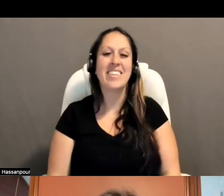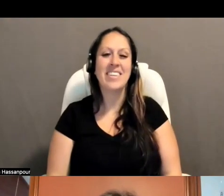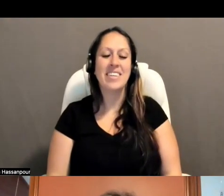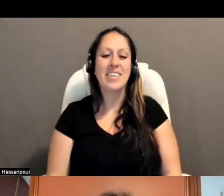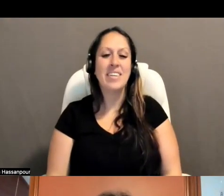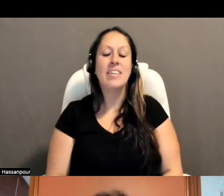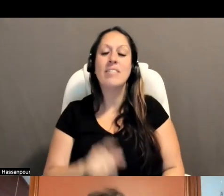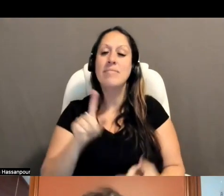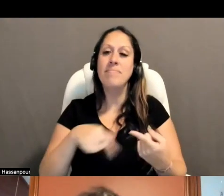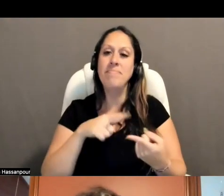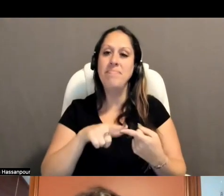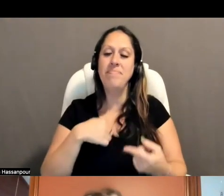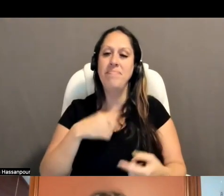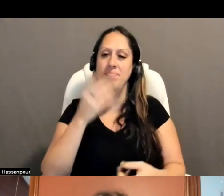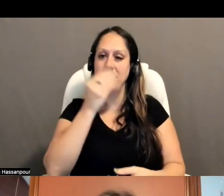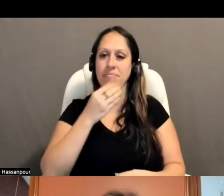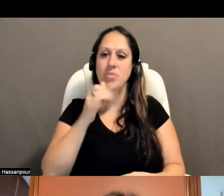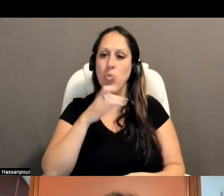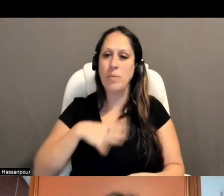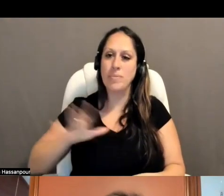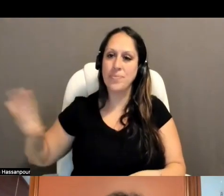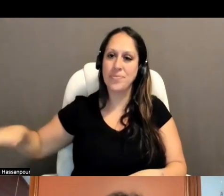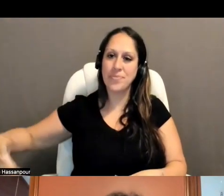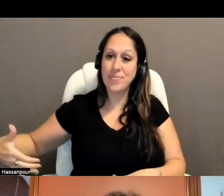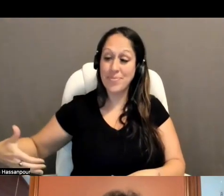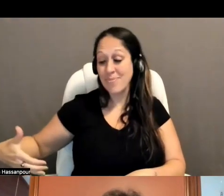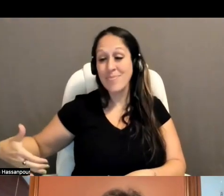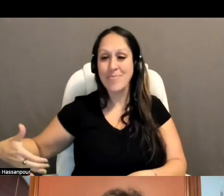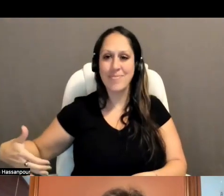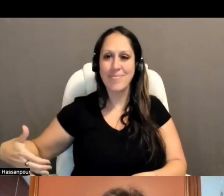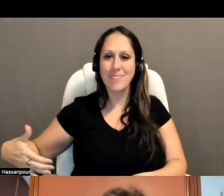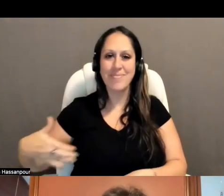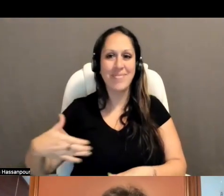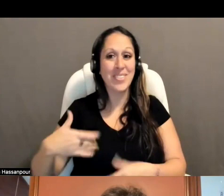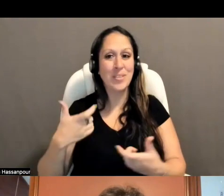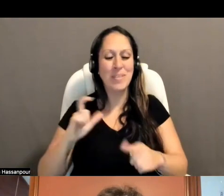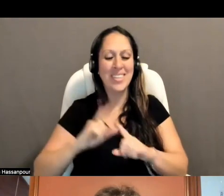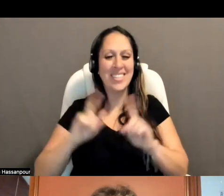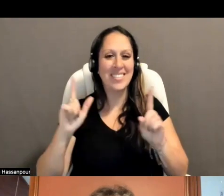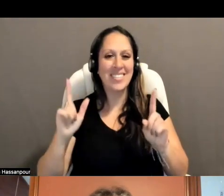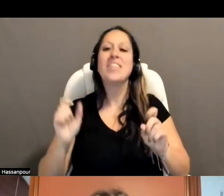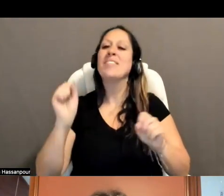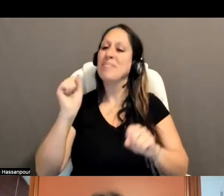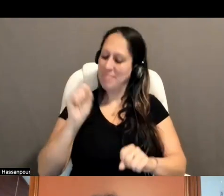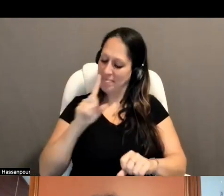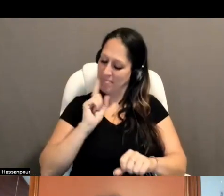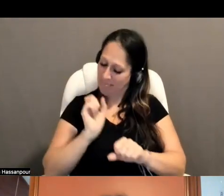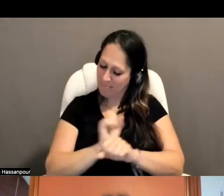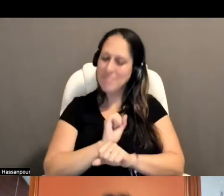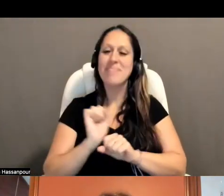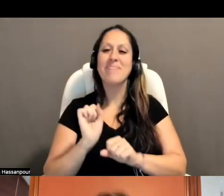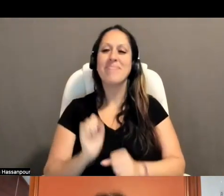Yes, when you have a beautiful woman on your arm, it makes a lot of difference, doesn't it? Yes, it does.